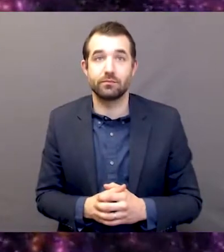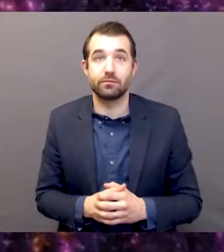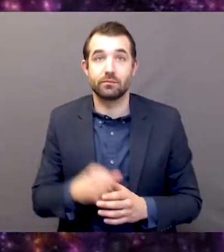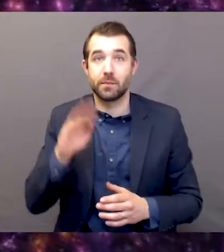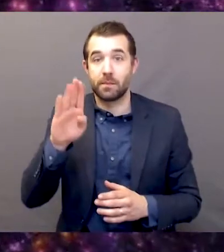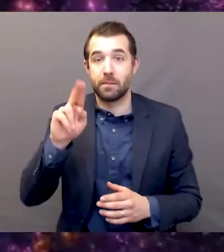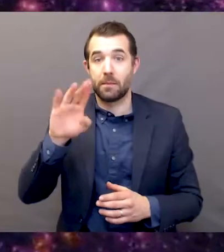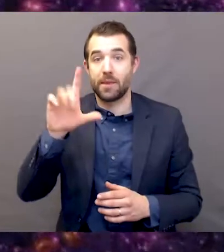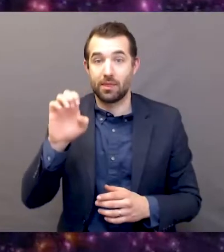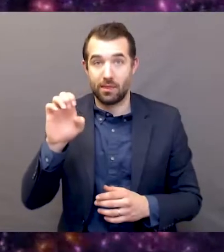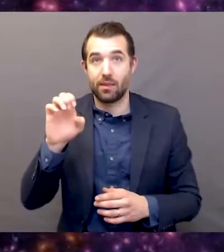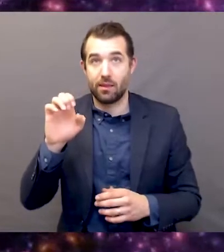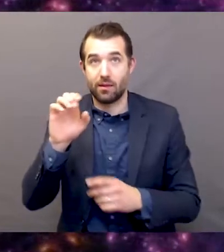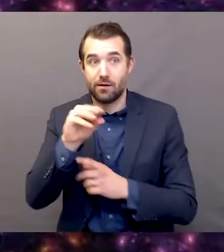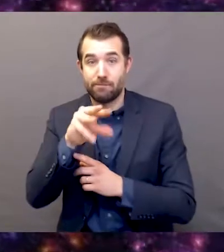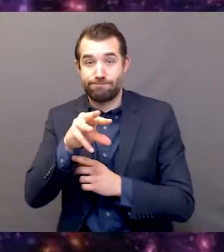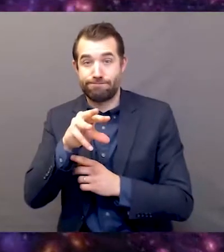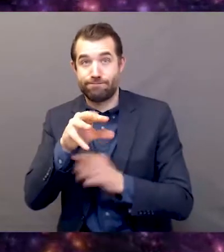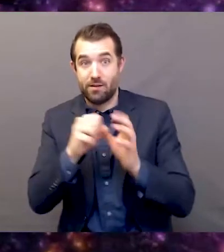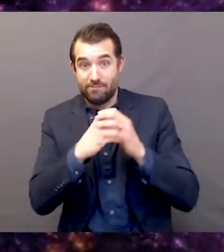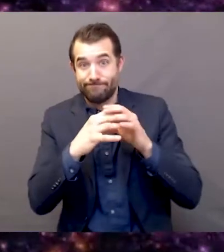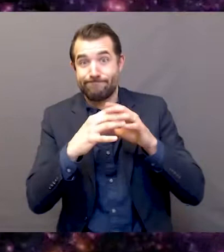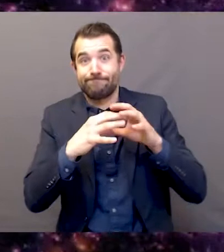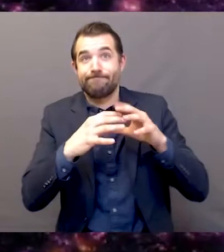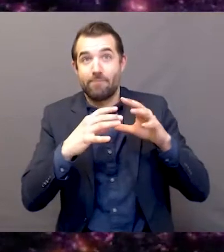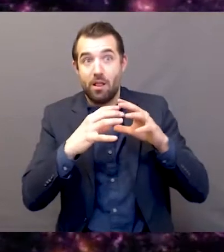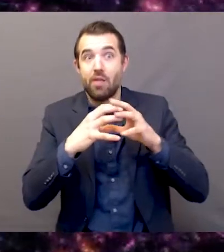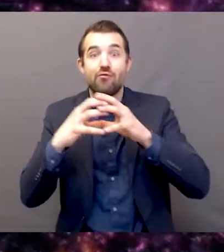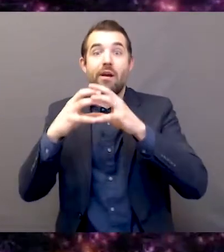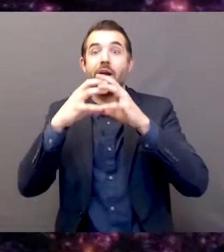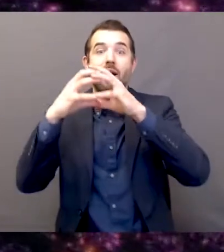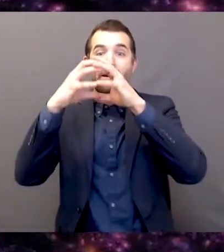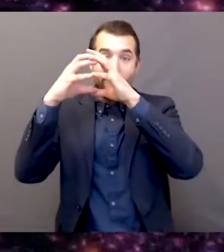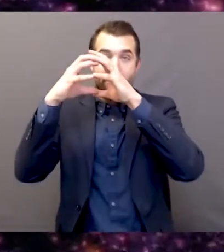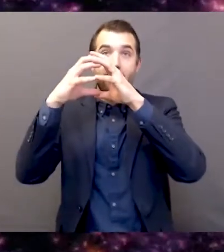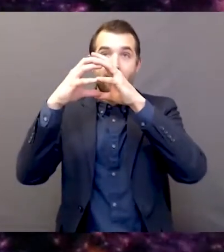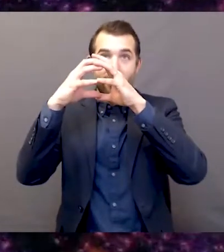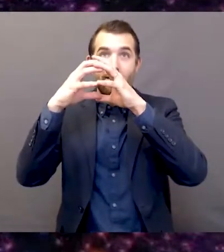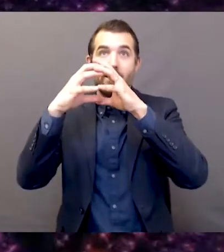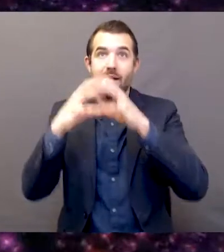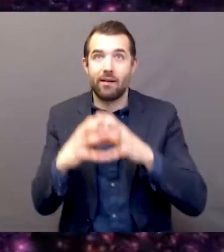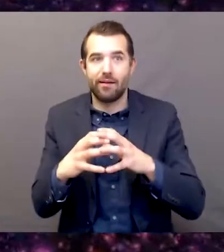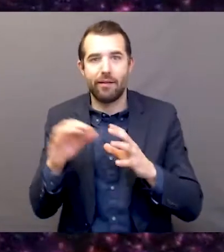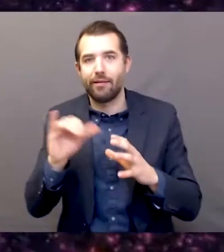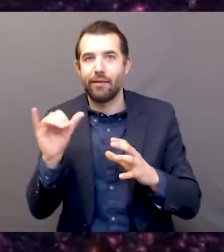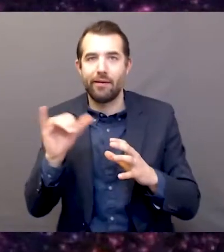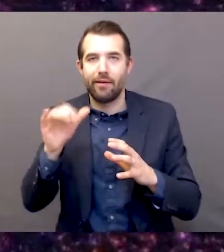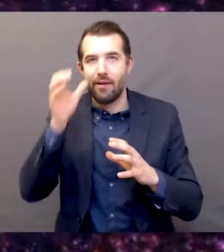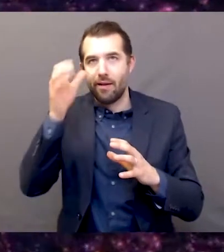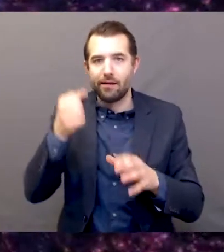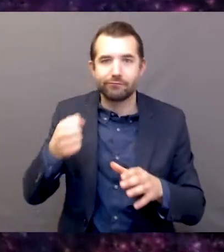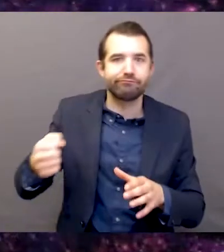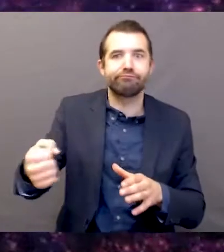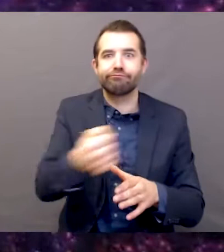they fill, they then start to rise and they stir the gas, and that stirring motion can then be used to heat